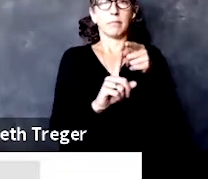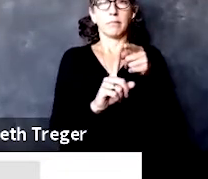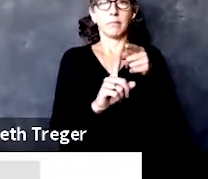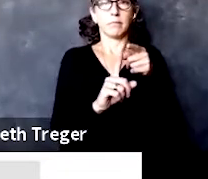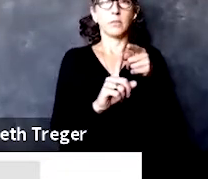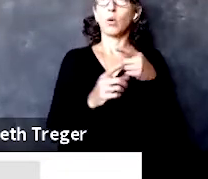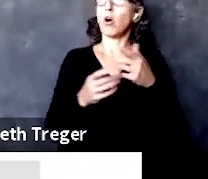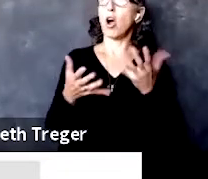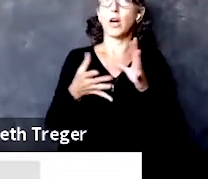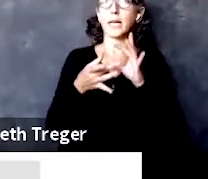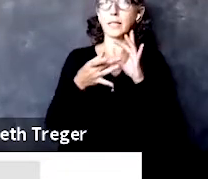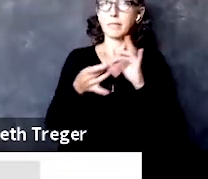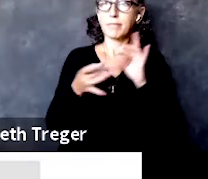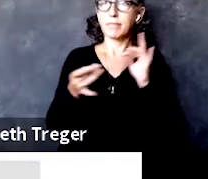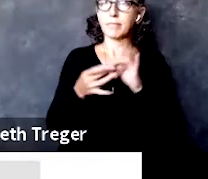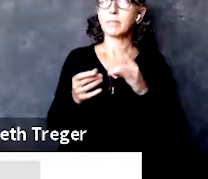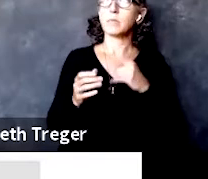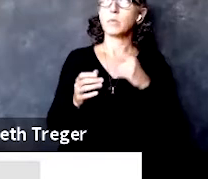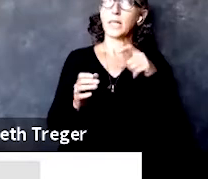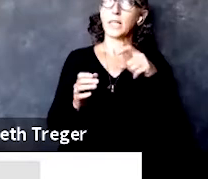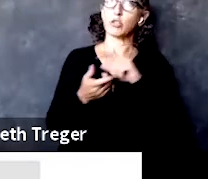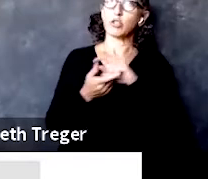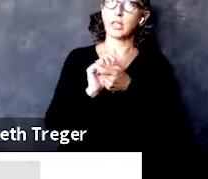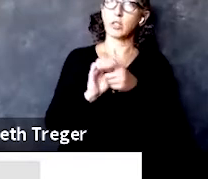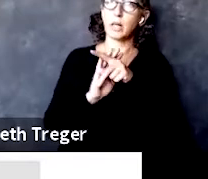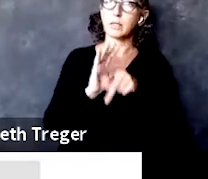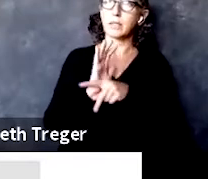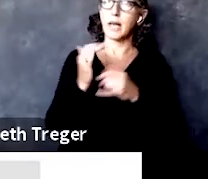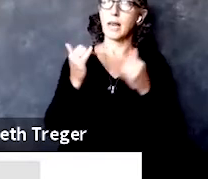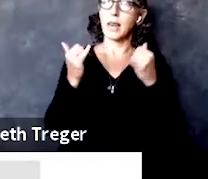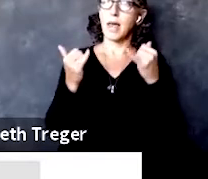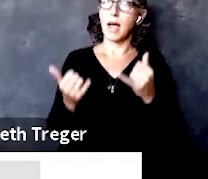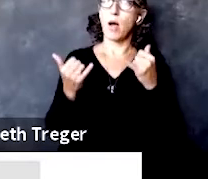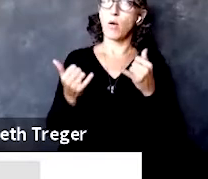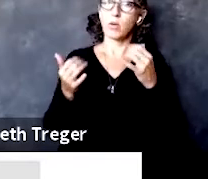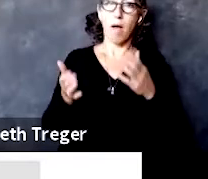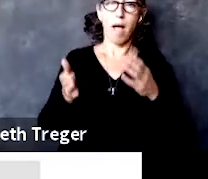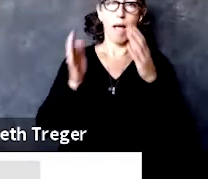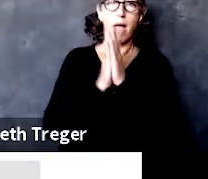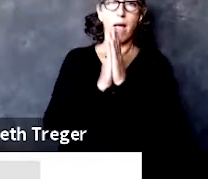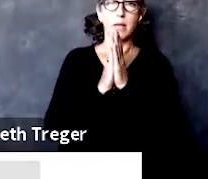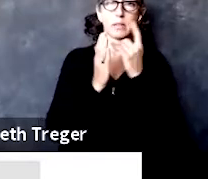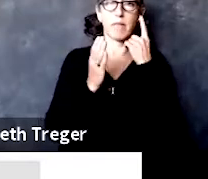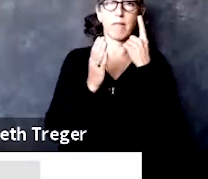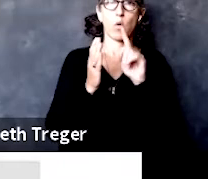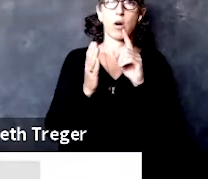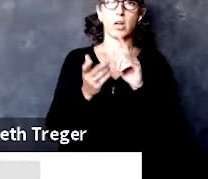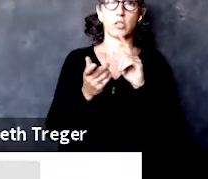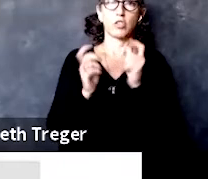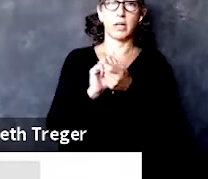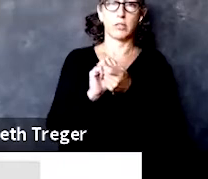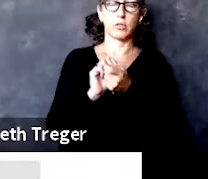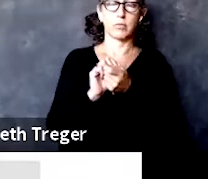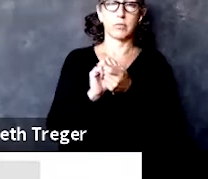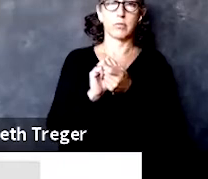why this policy change is needed. And so now you make the call for policy. You can say, for example, and you